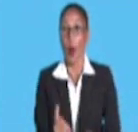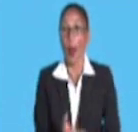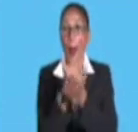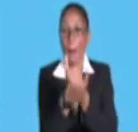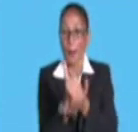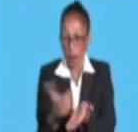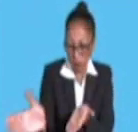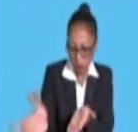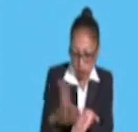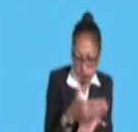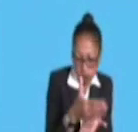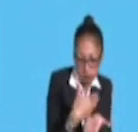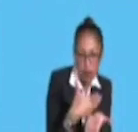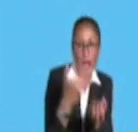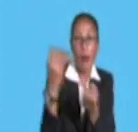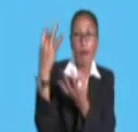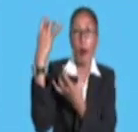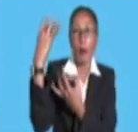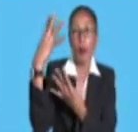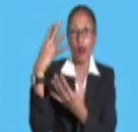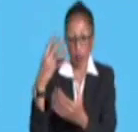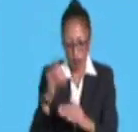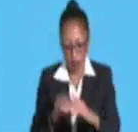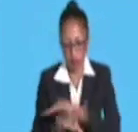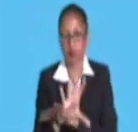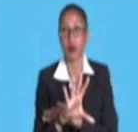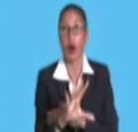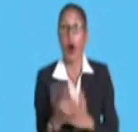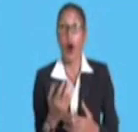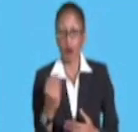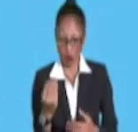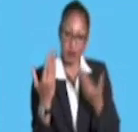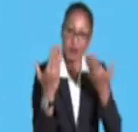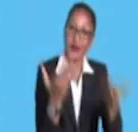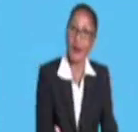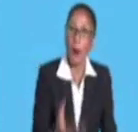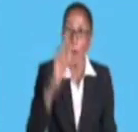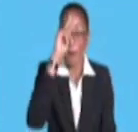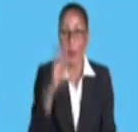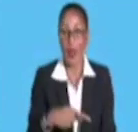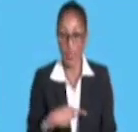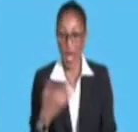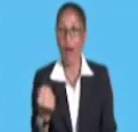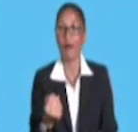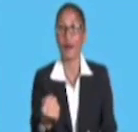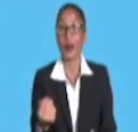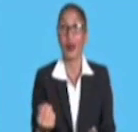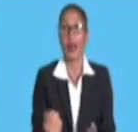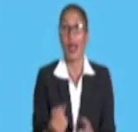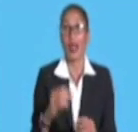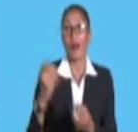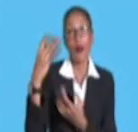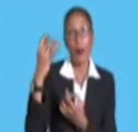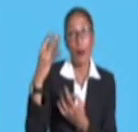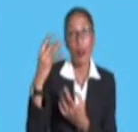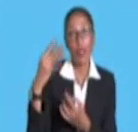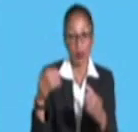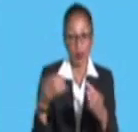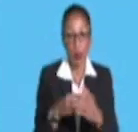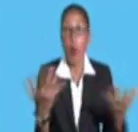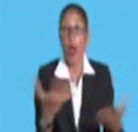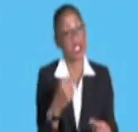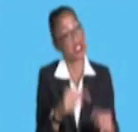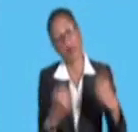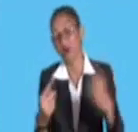patient information that can be uploaded to the Patient Information System database held at the divisional